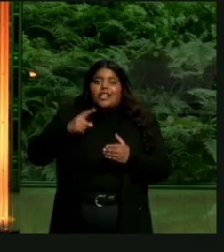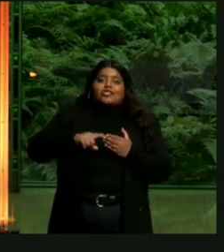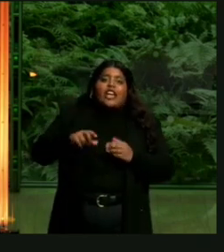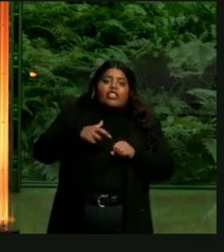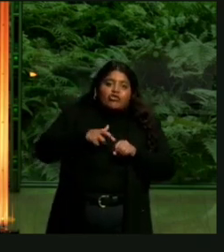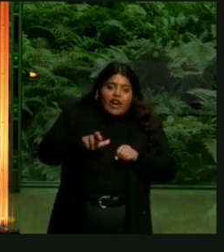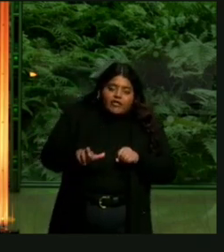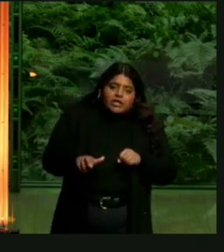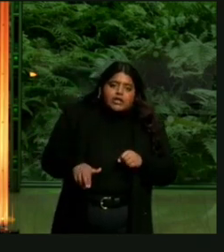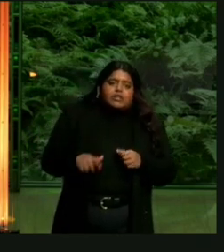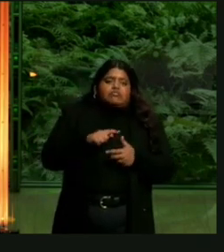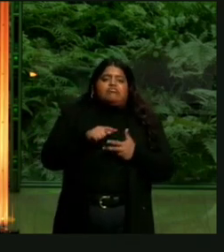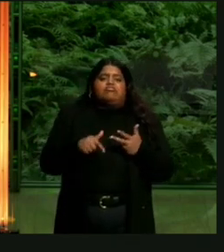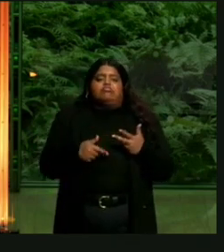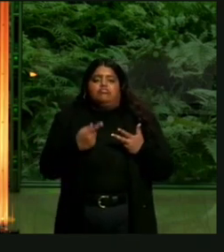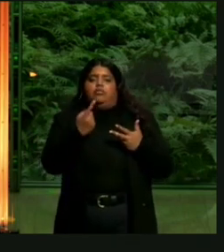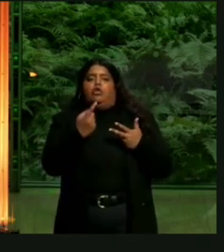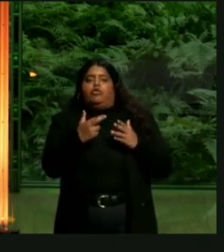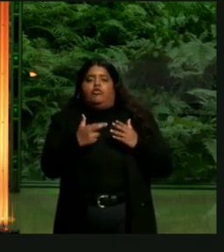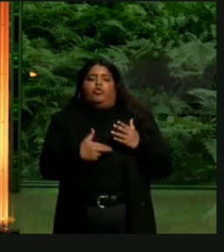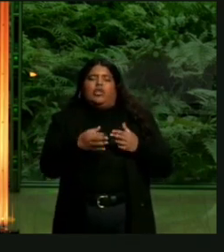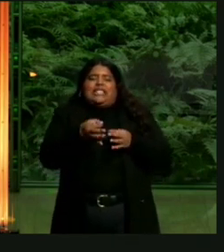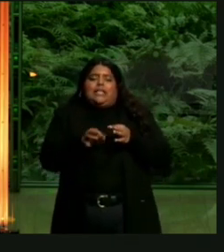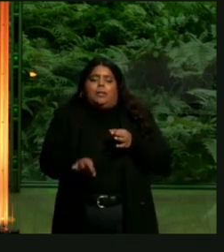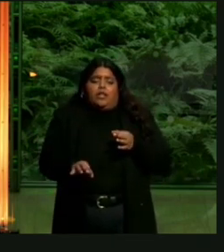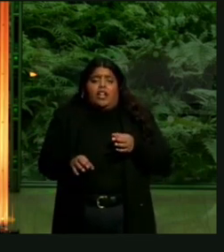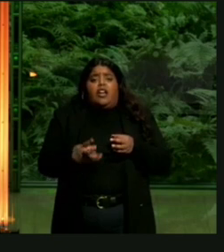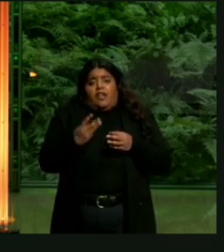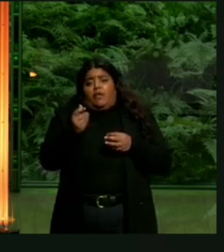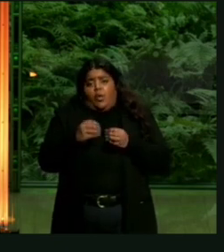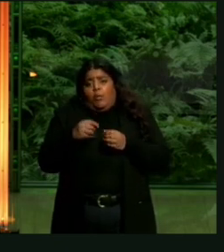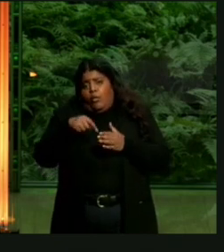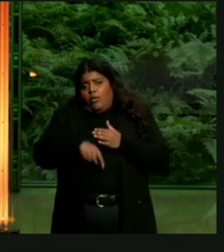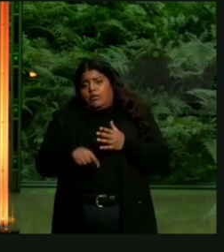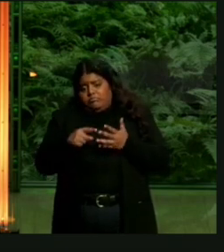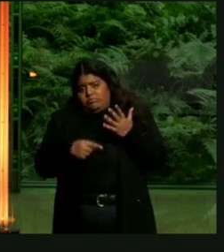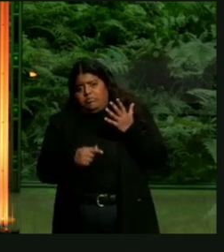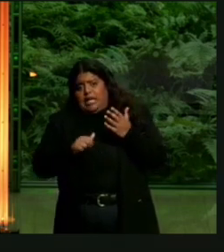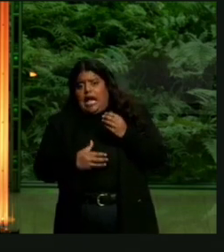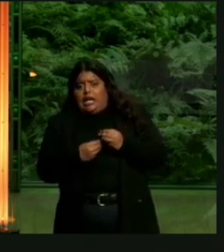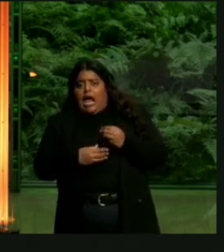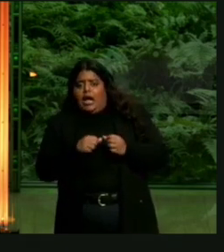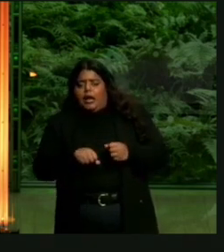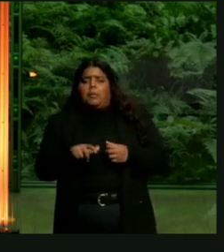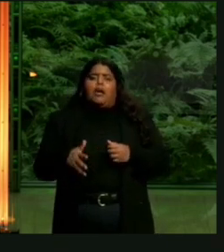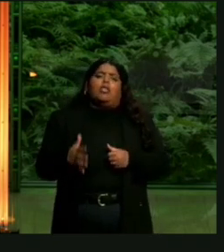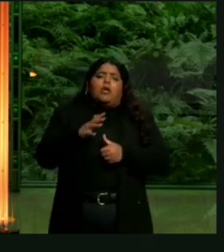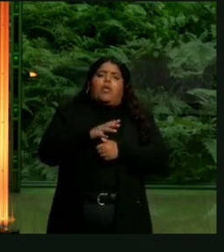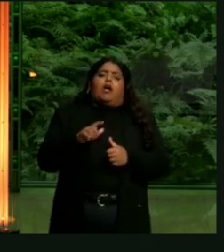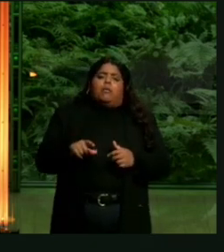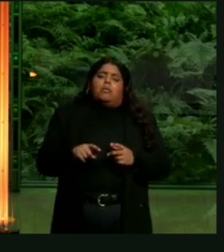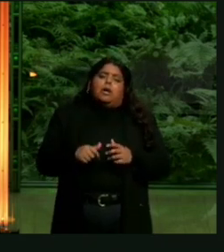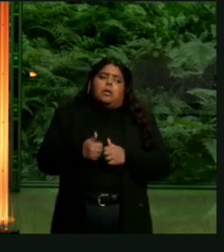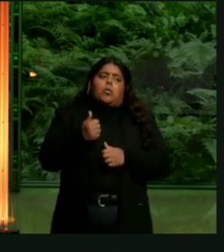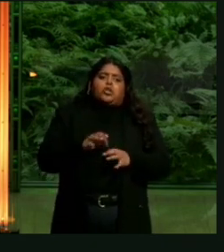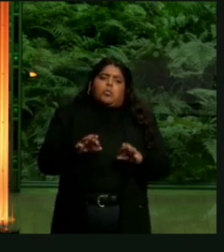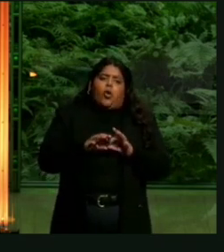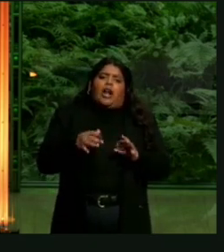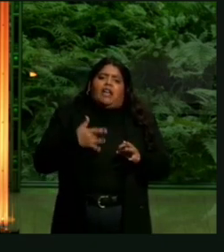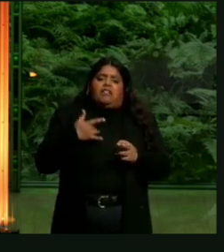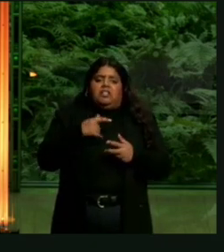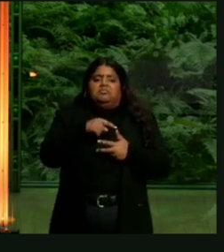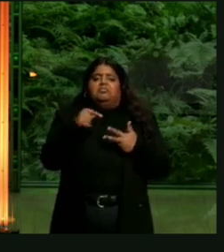3 simple ones. There's a few more that we can go deeper into at some point, but like these are the primary ones I think about to just get